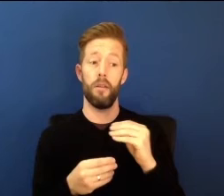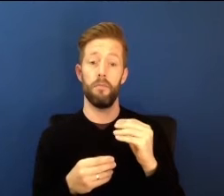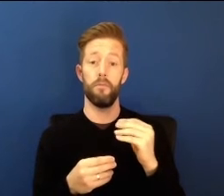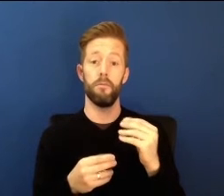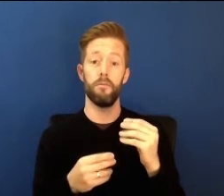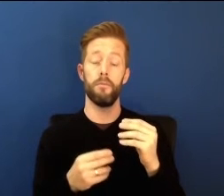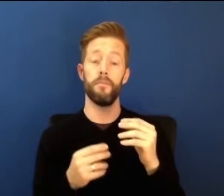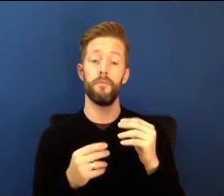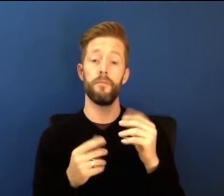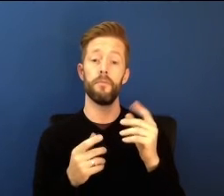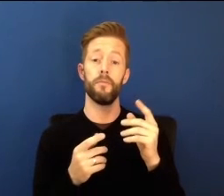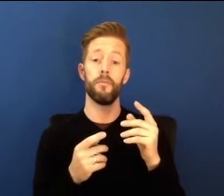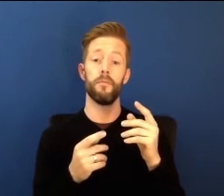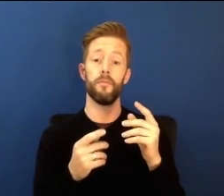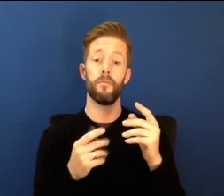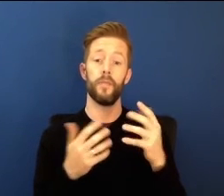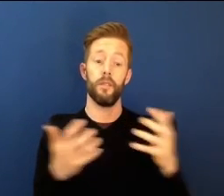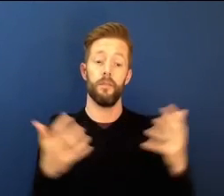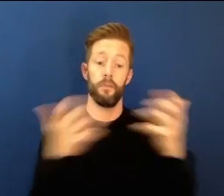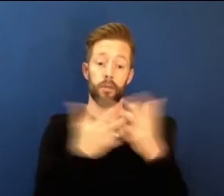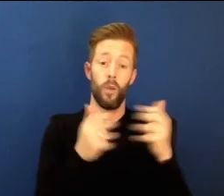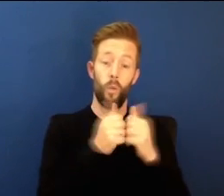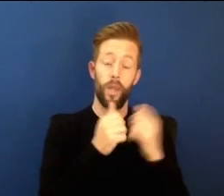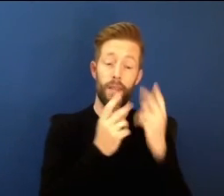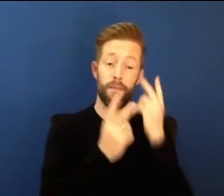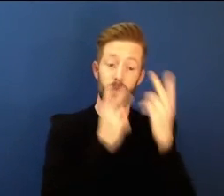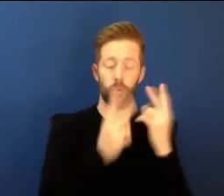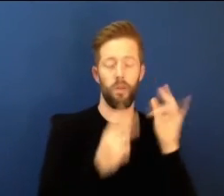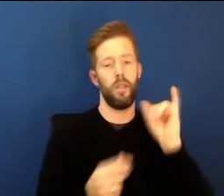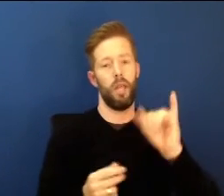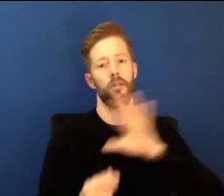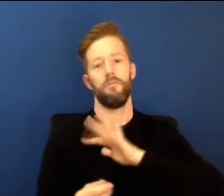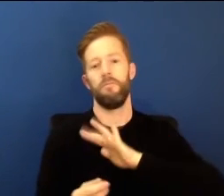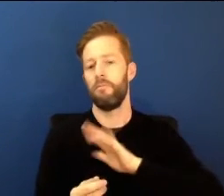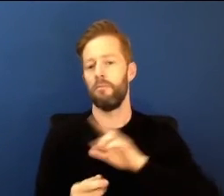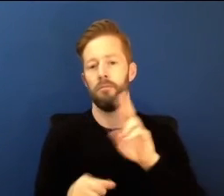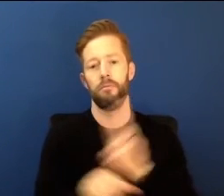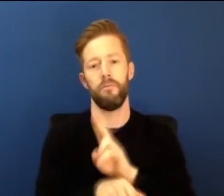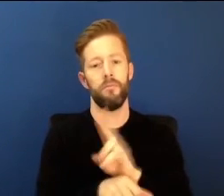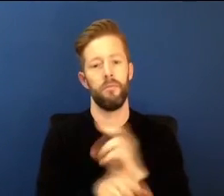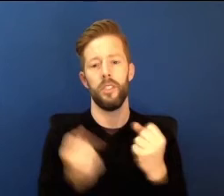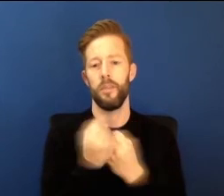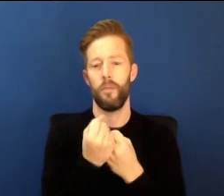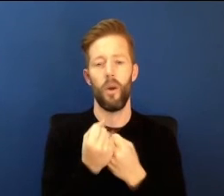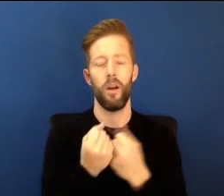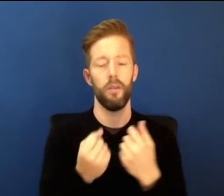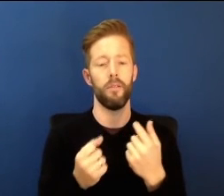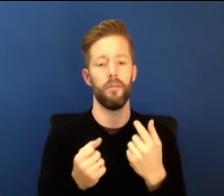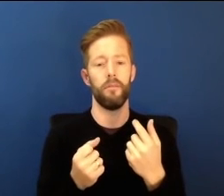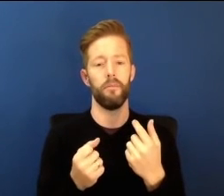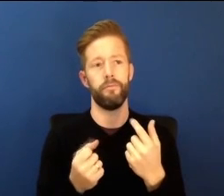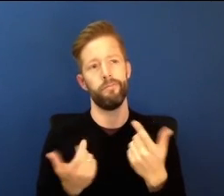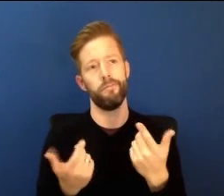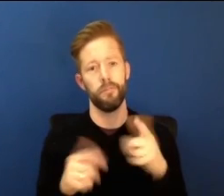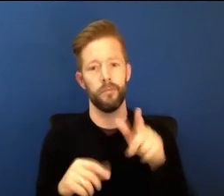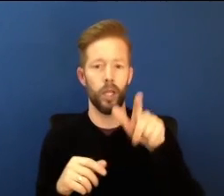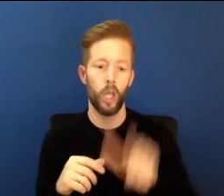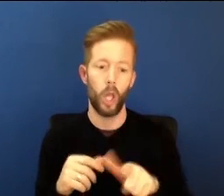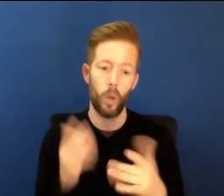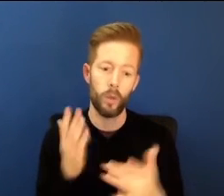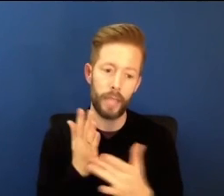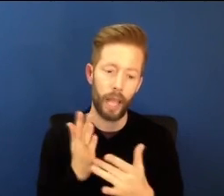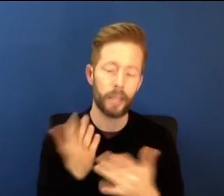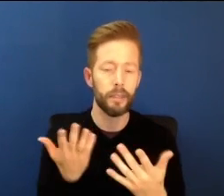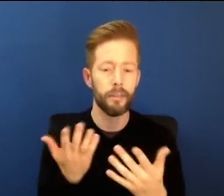And I think, pairing the visuals is a really useful support. It's very low tech,